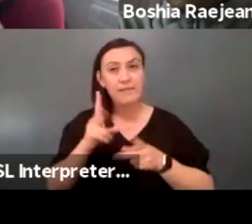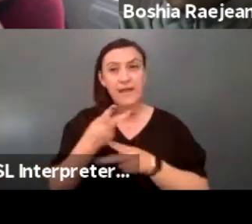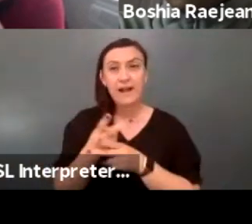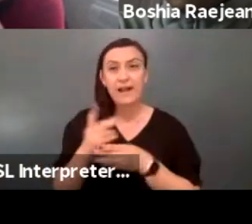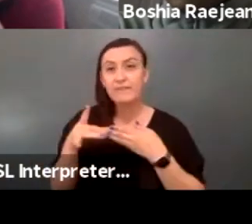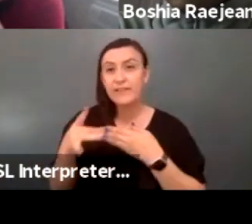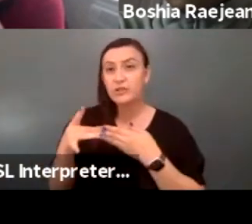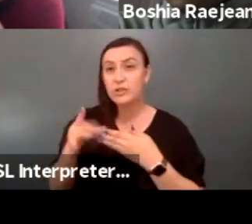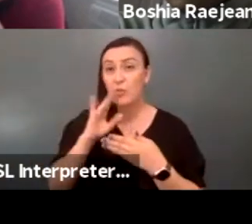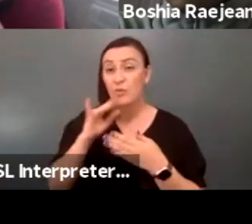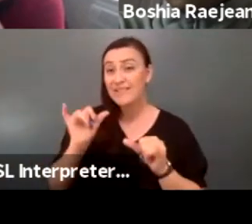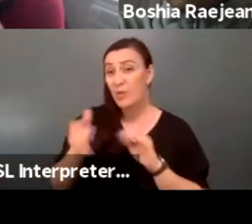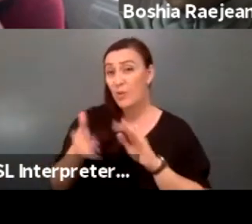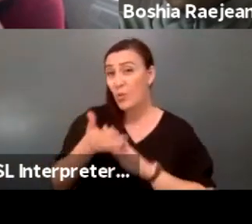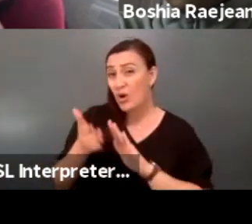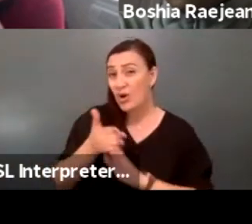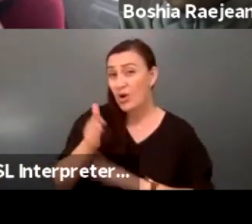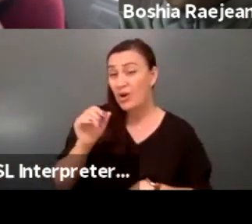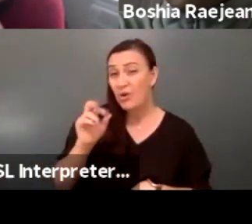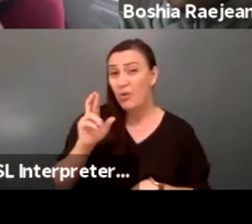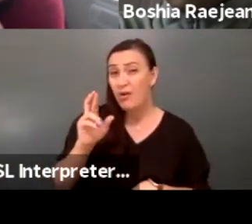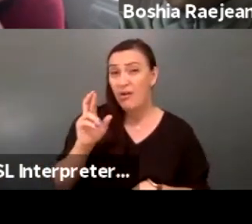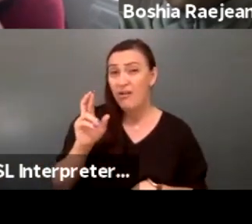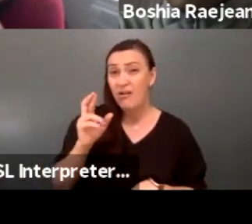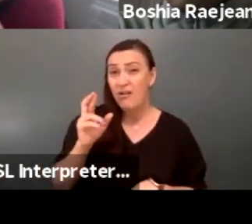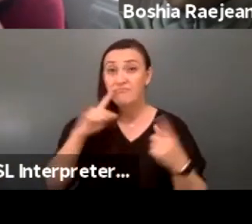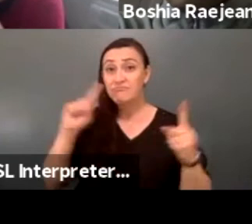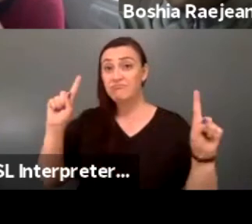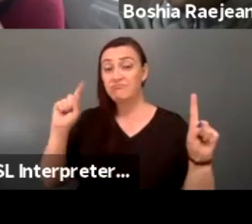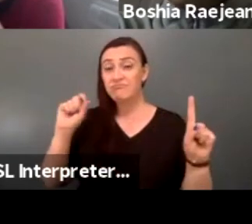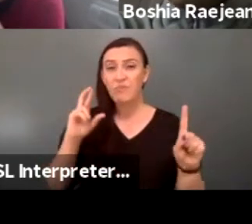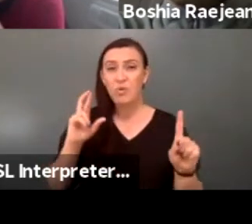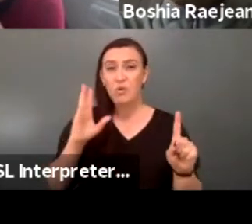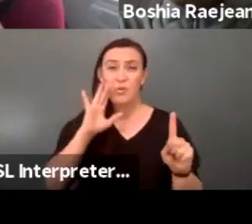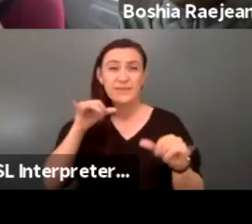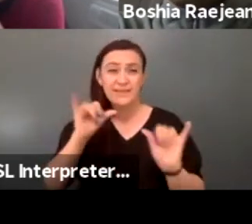still work, or are we still going to get pushbacks?